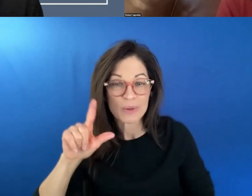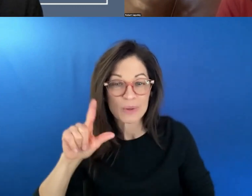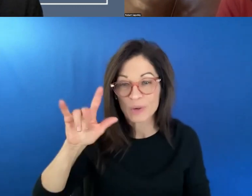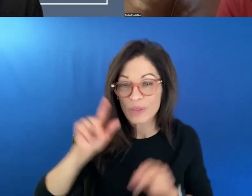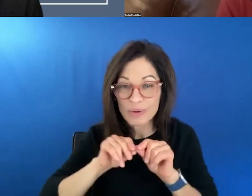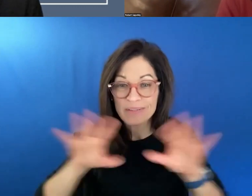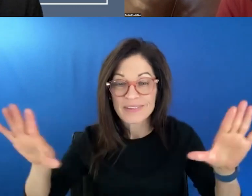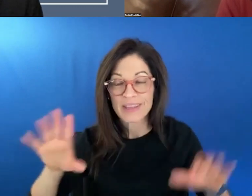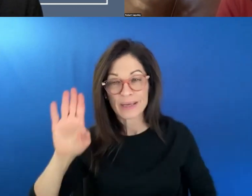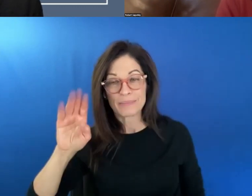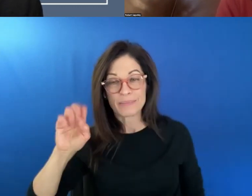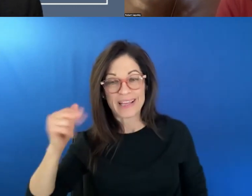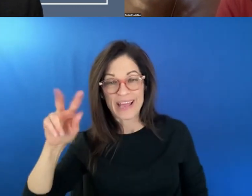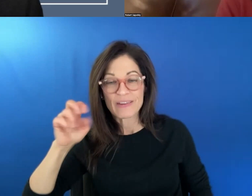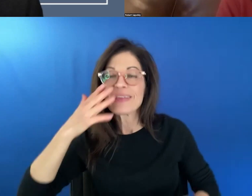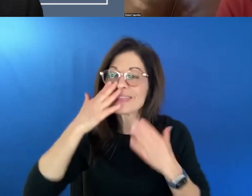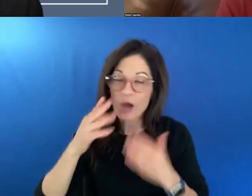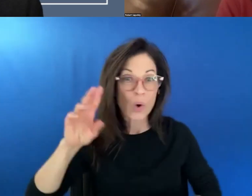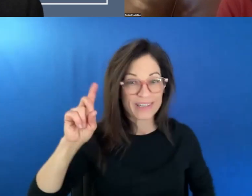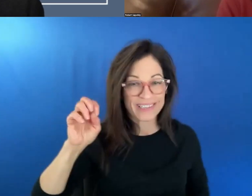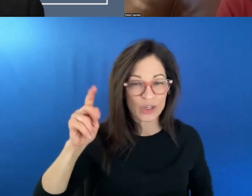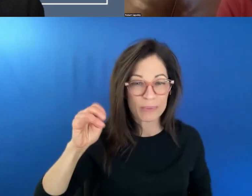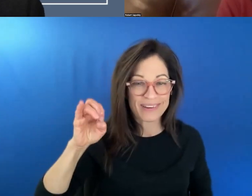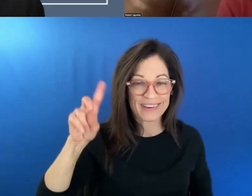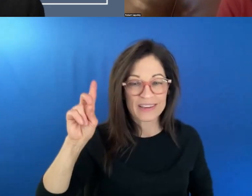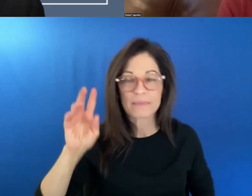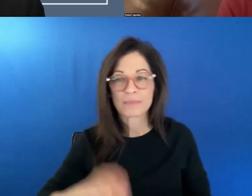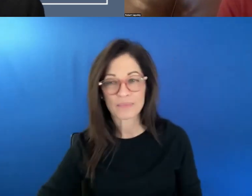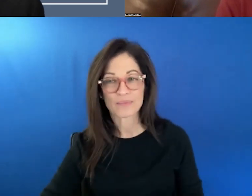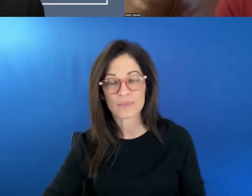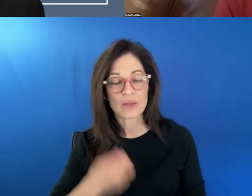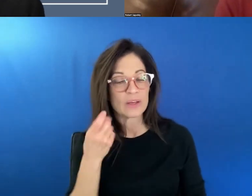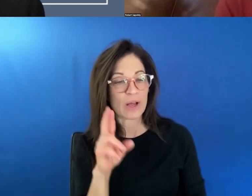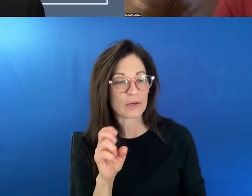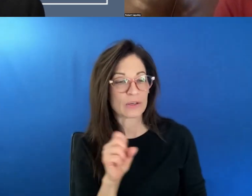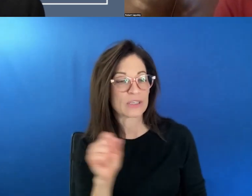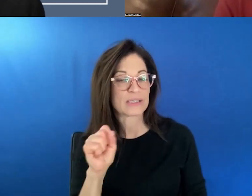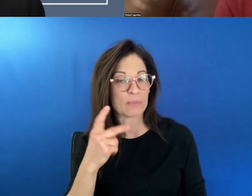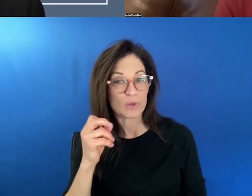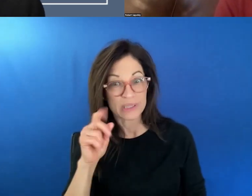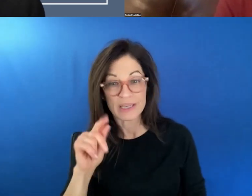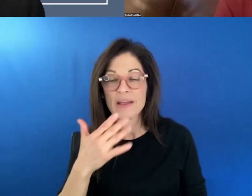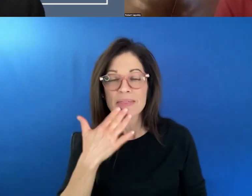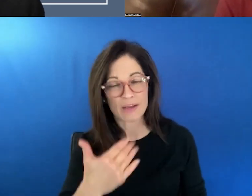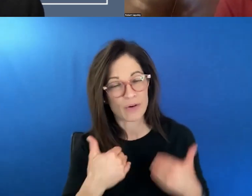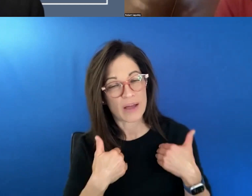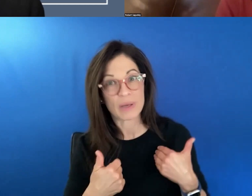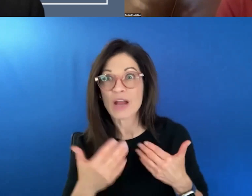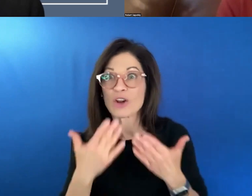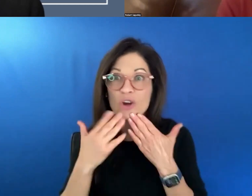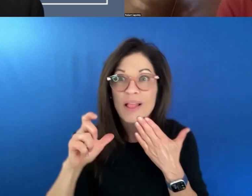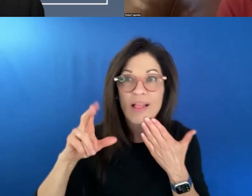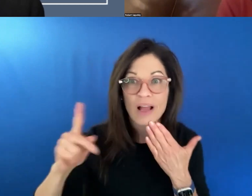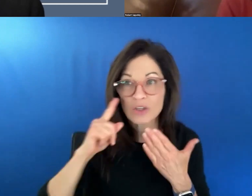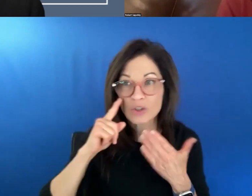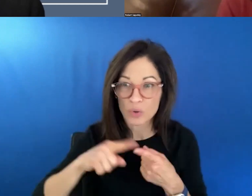joining us today, Dr. Sapolsky. Well, thanks. Thanks for having me on. And good luck to all of you folks who are in the trenches,